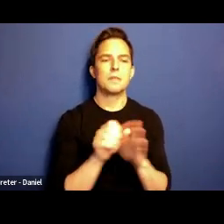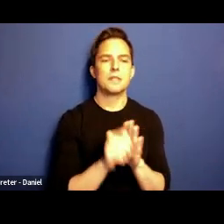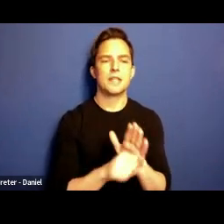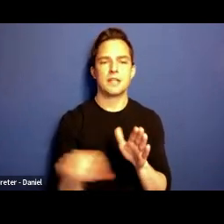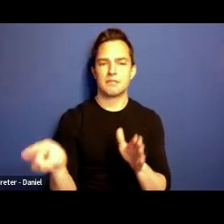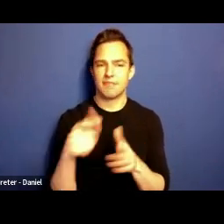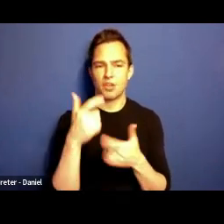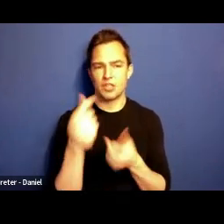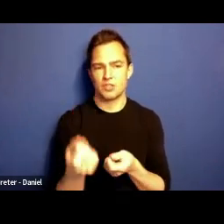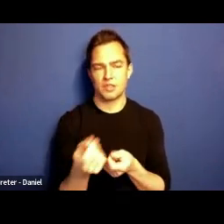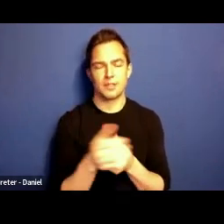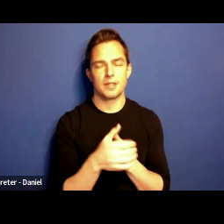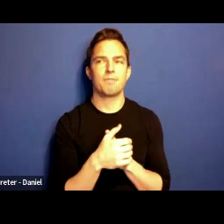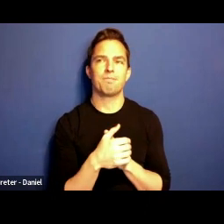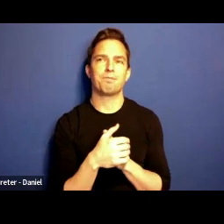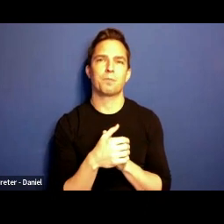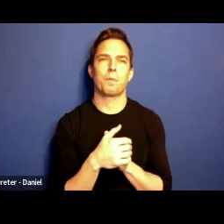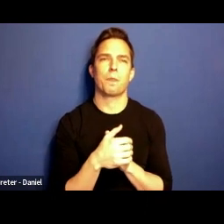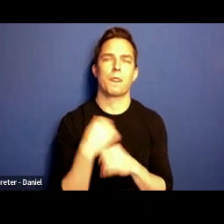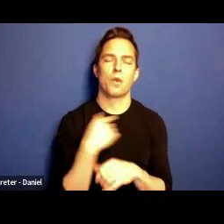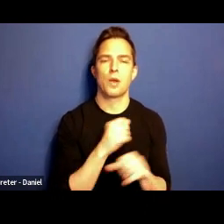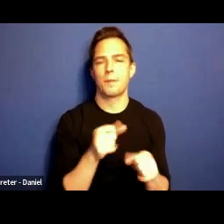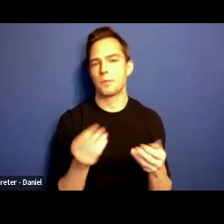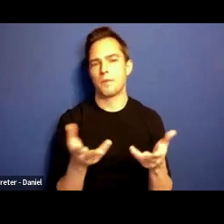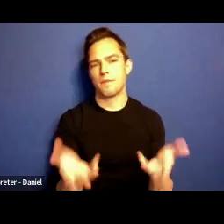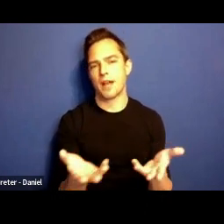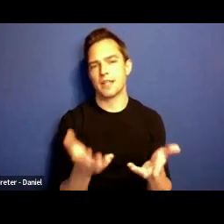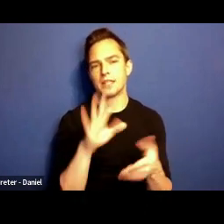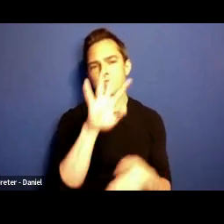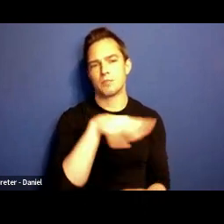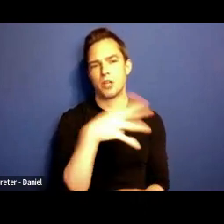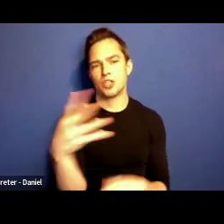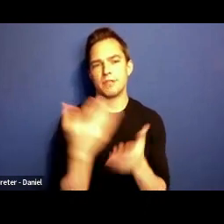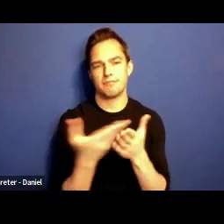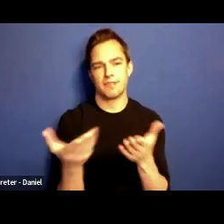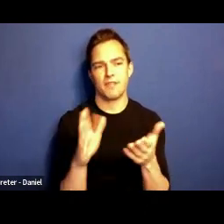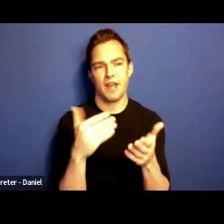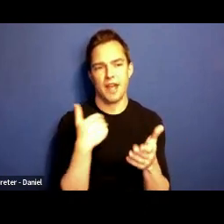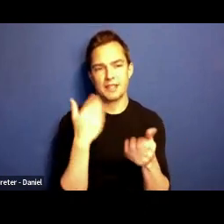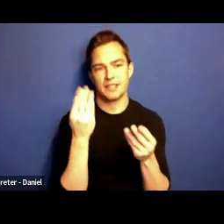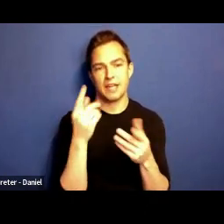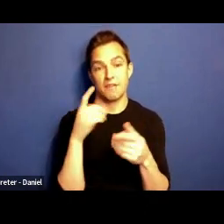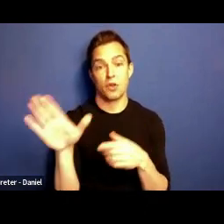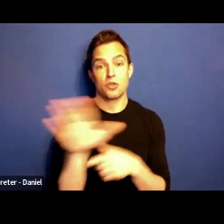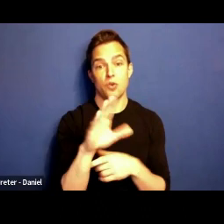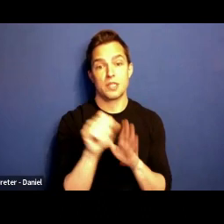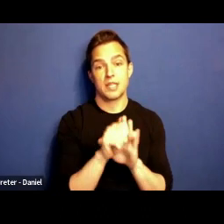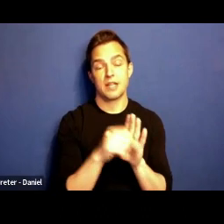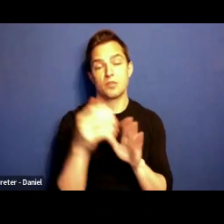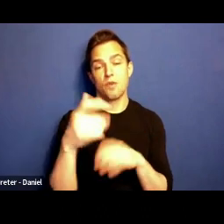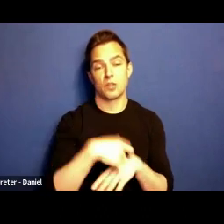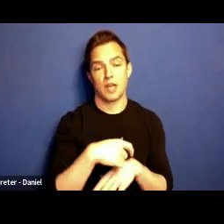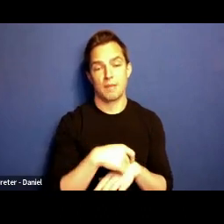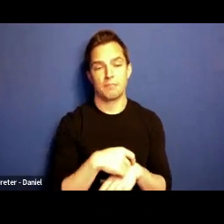interested, we can provide you some spreadsheets or stuff that have data for your state over time or for other states that